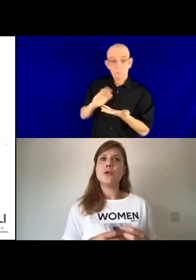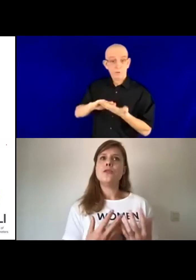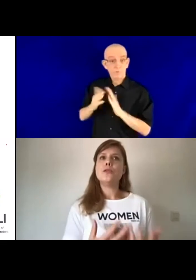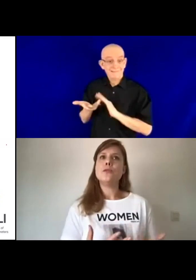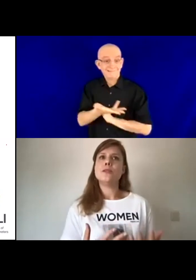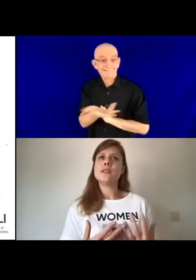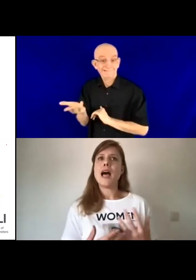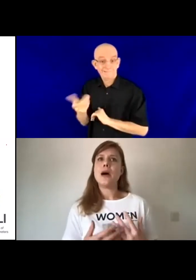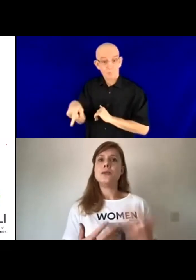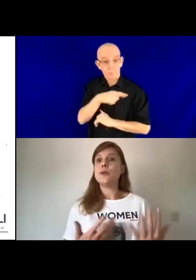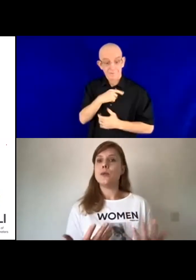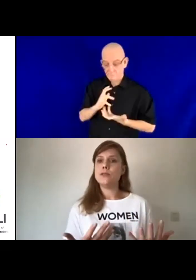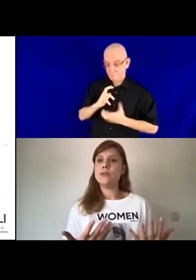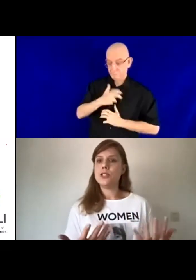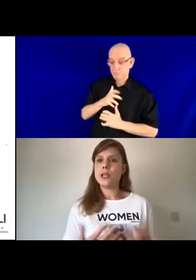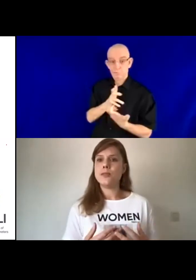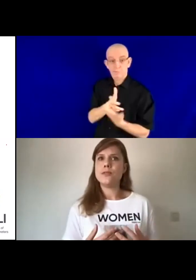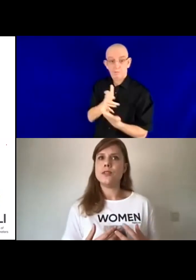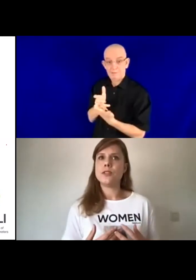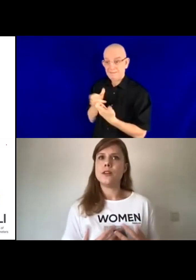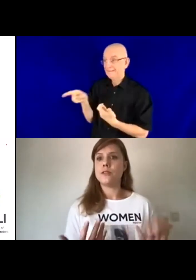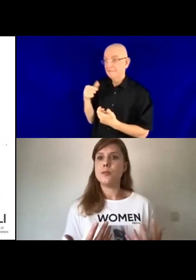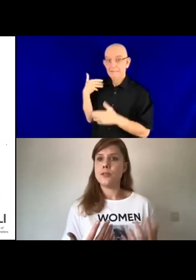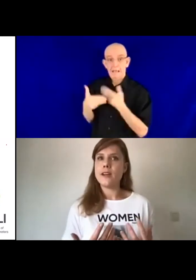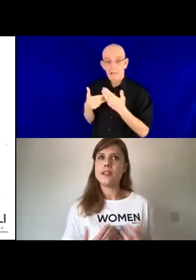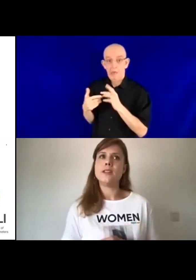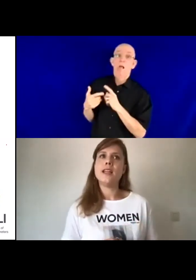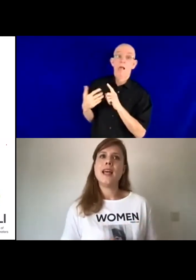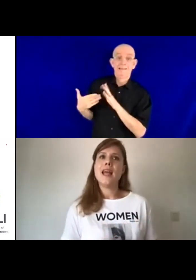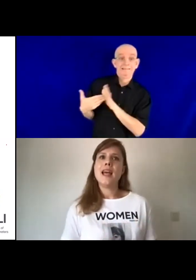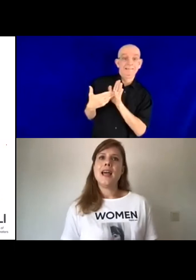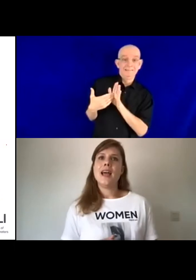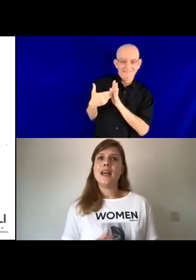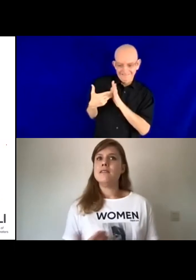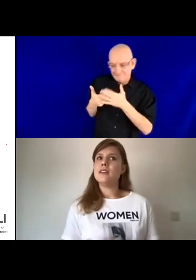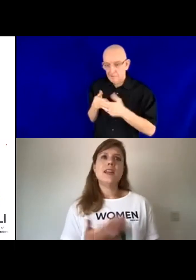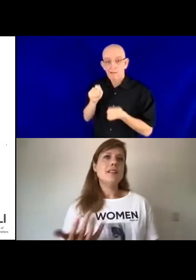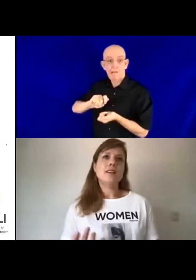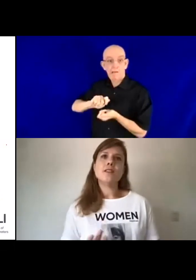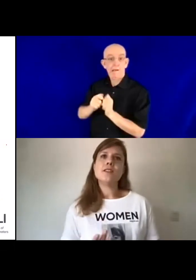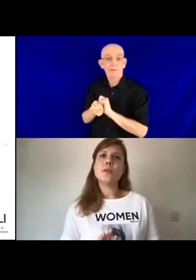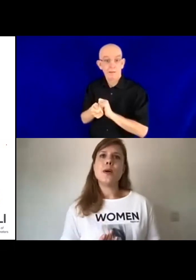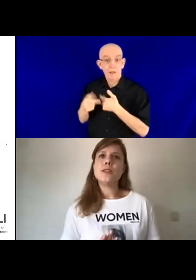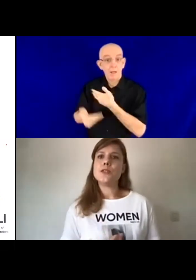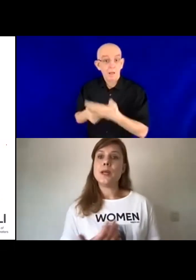go forwards. How do we want to shape the future of our profession? And again, there are some questions we can